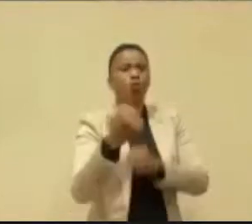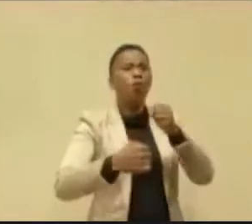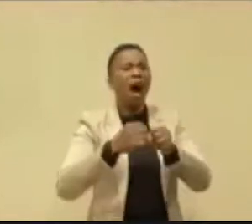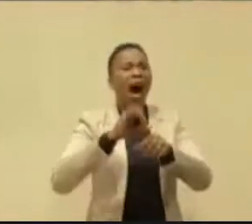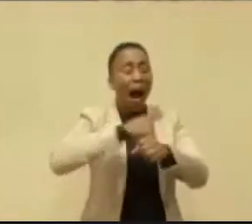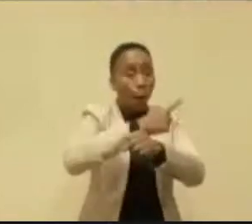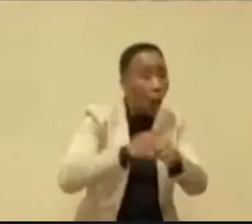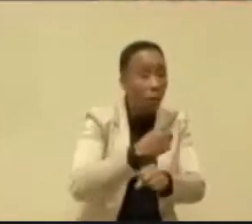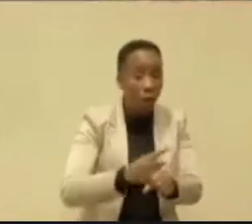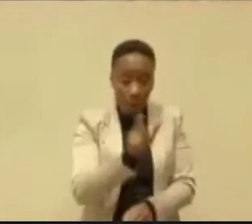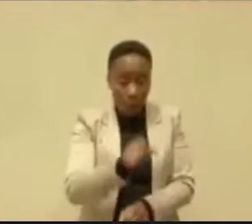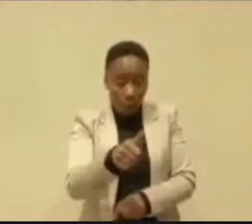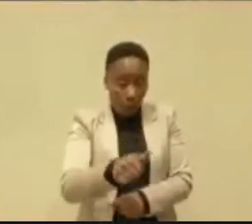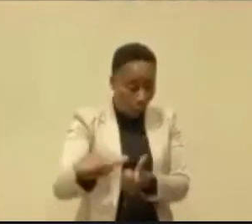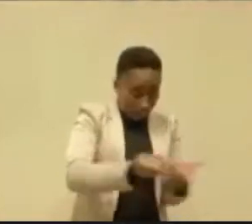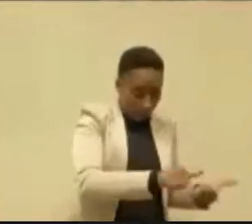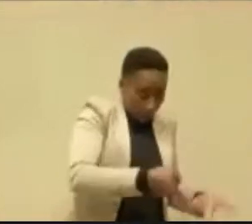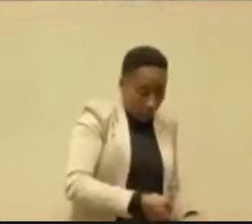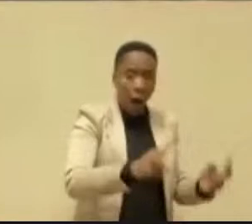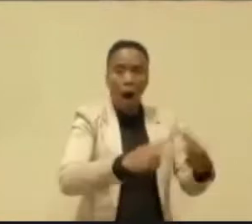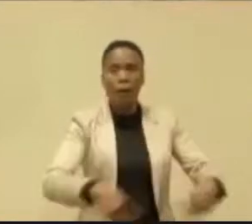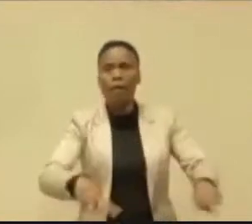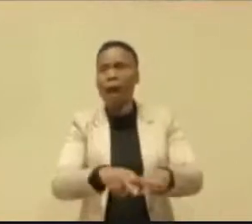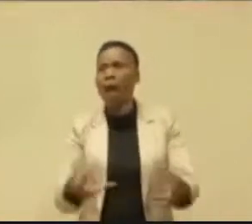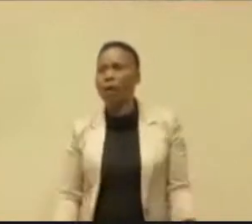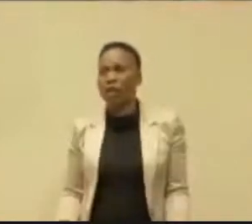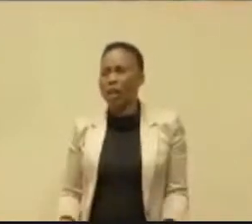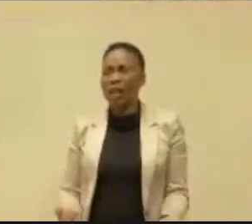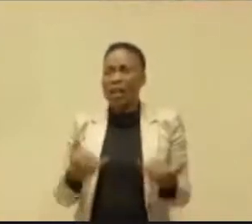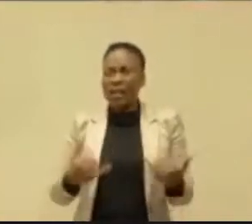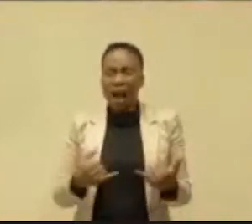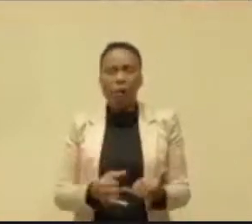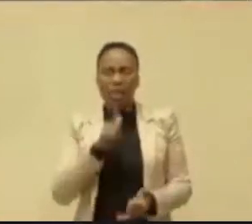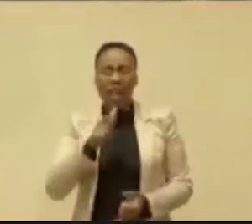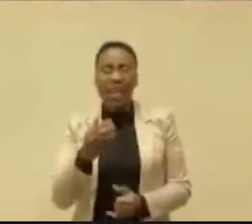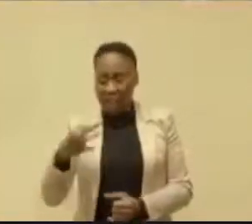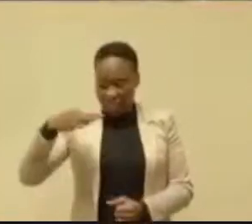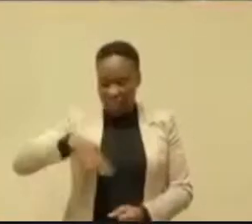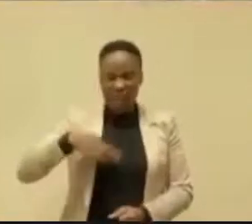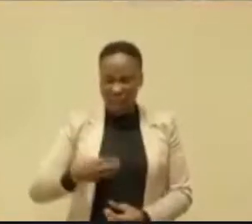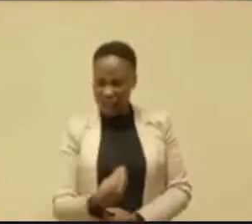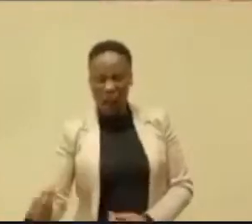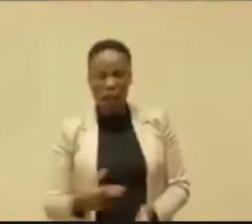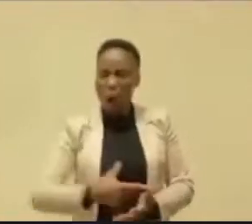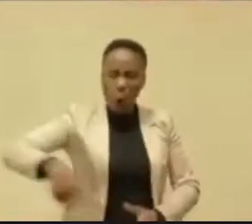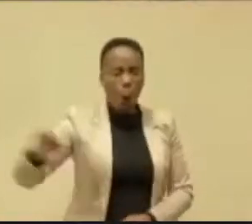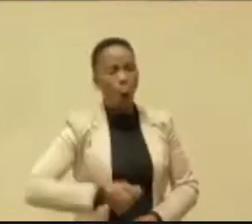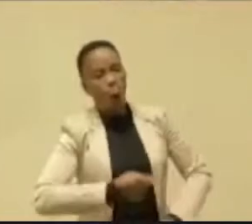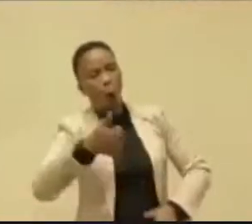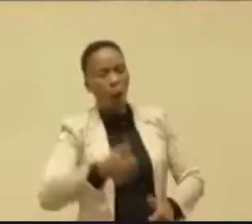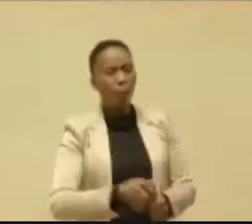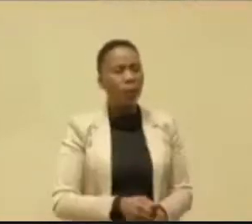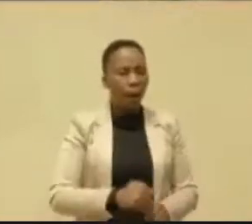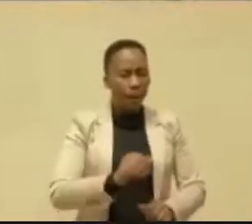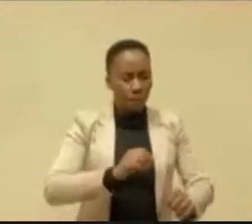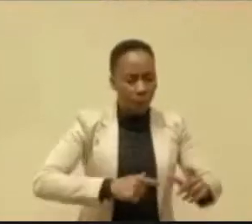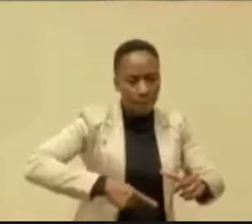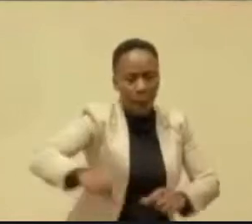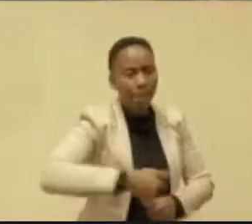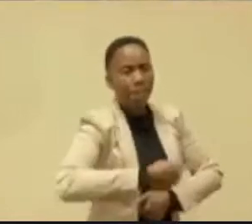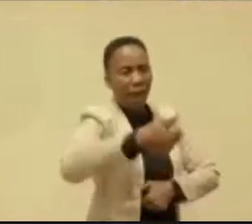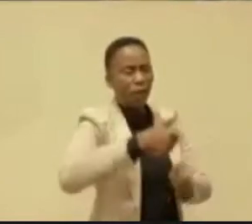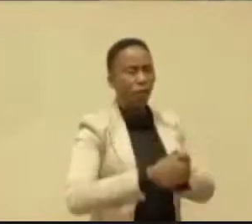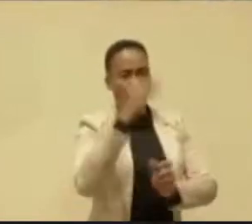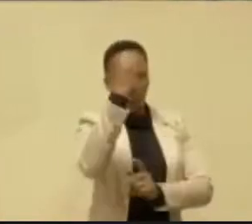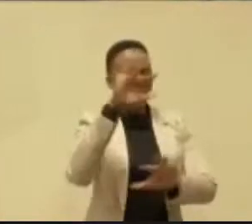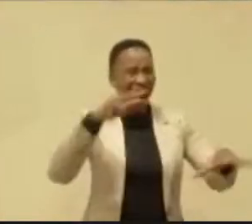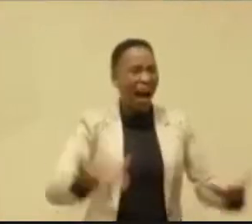back now how are you saying to a girl child go back go around and run back to the police how